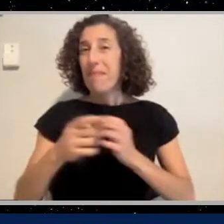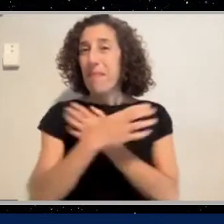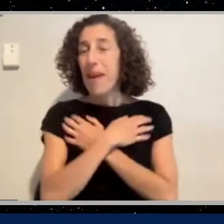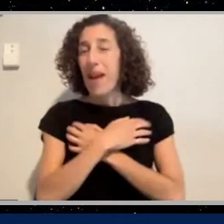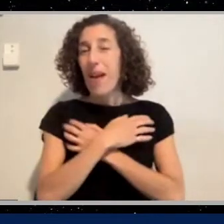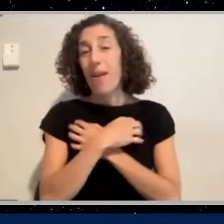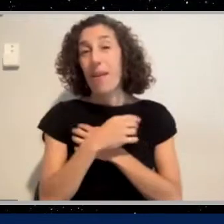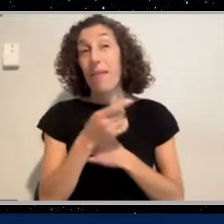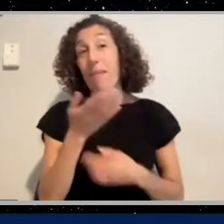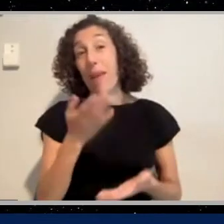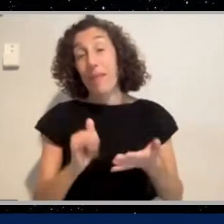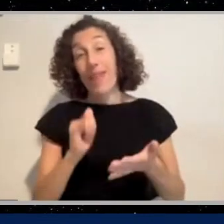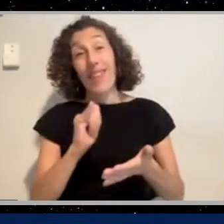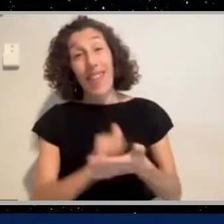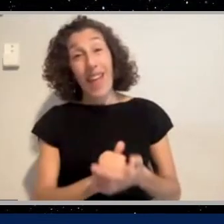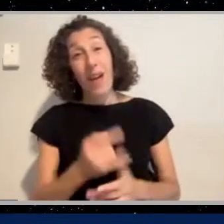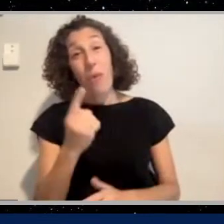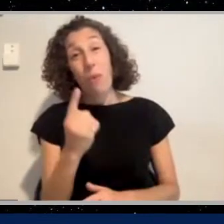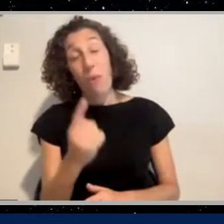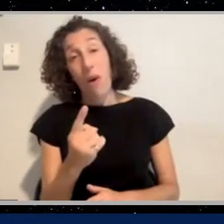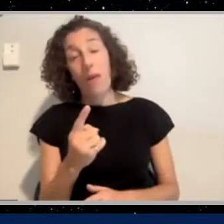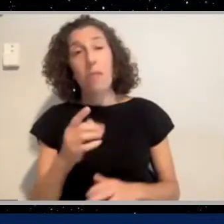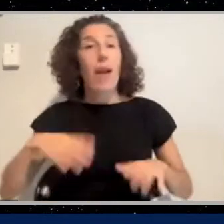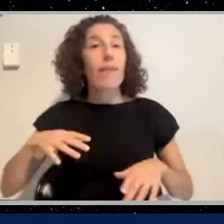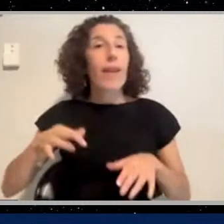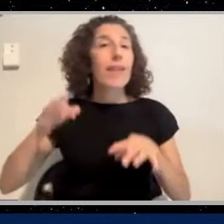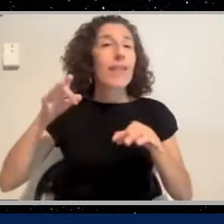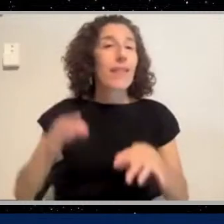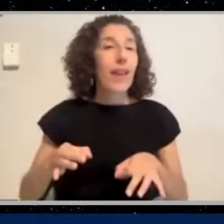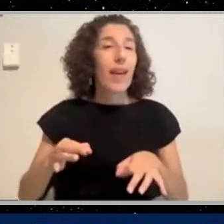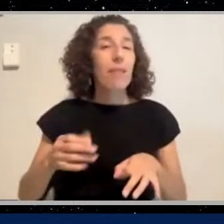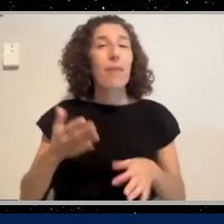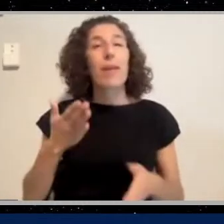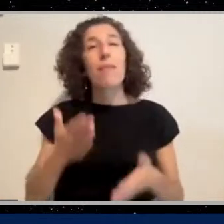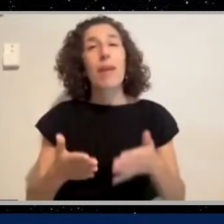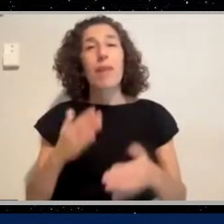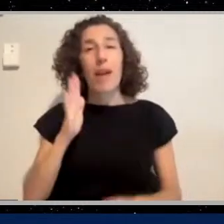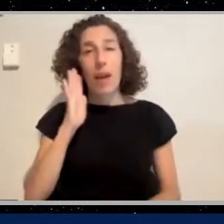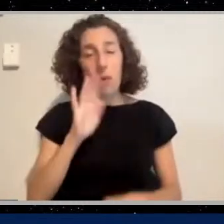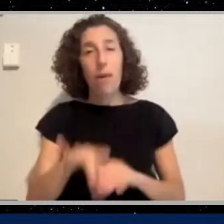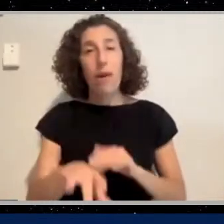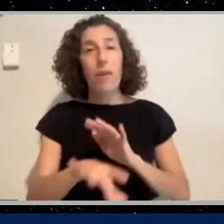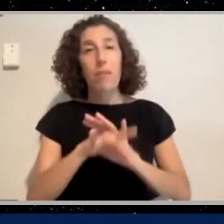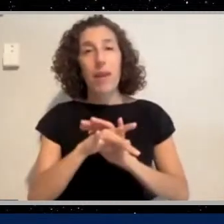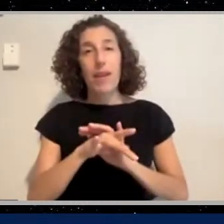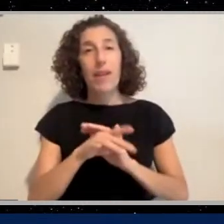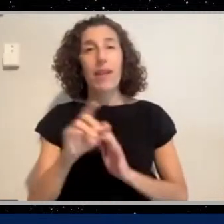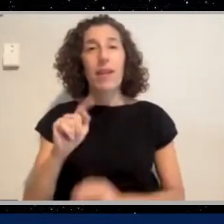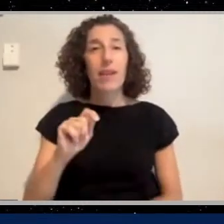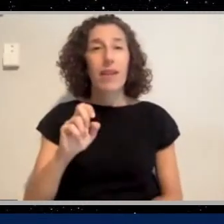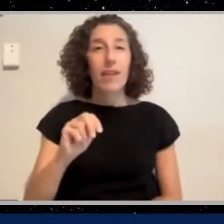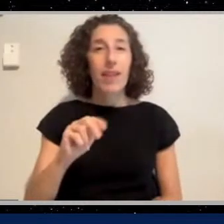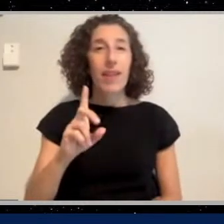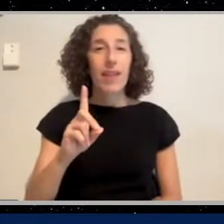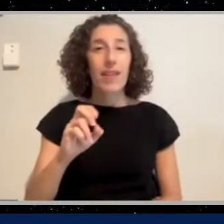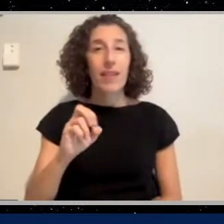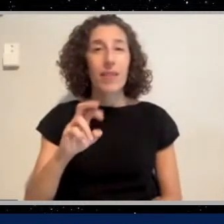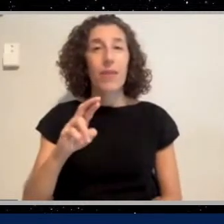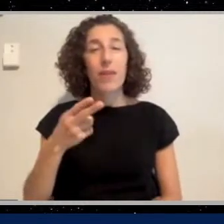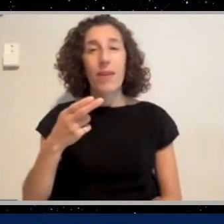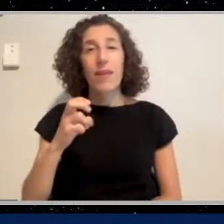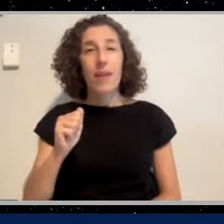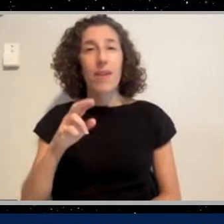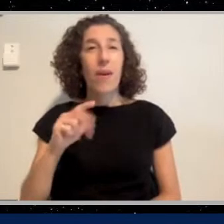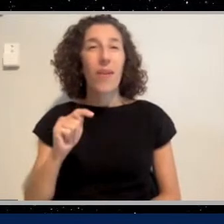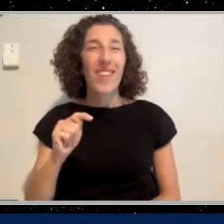submitted as kind of a nod to, my little boy. And I haven't quite explained to him